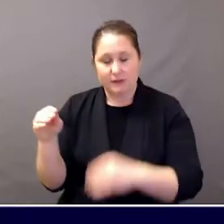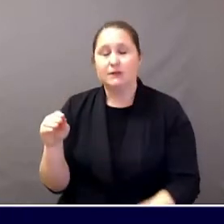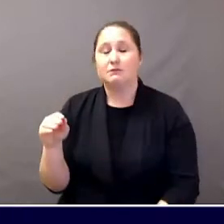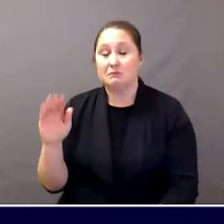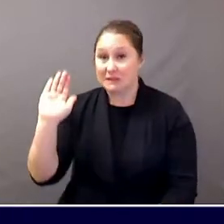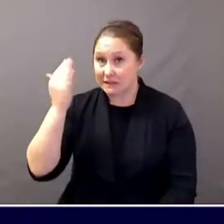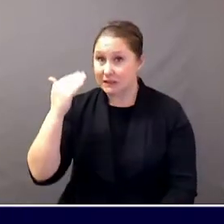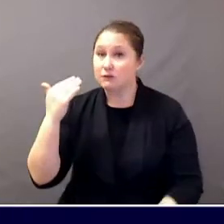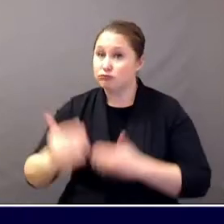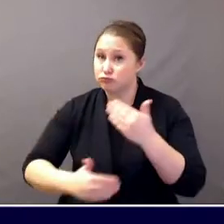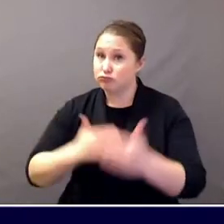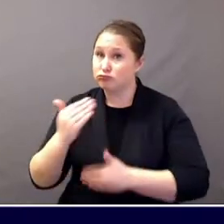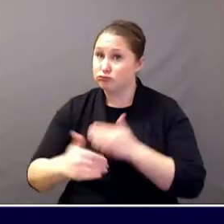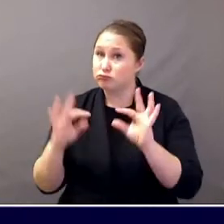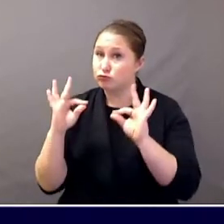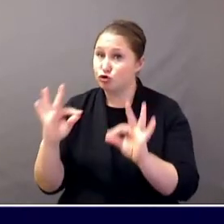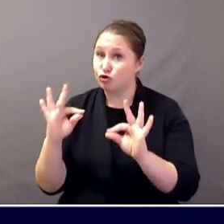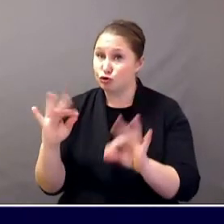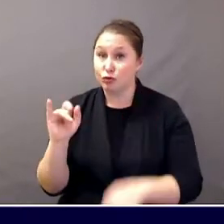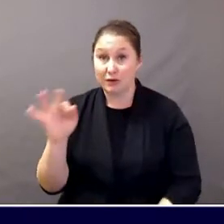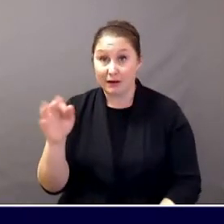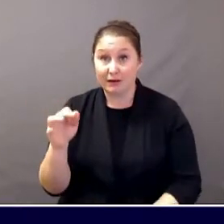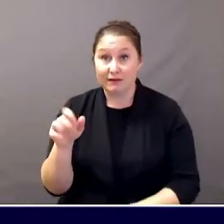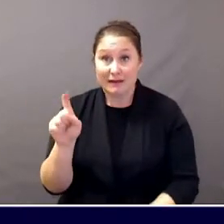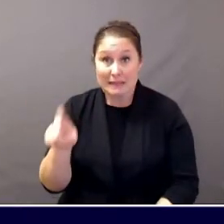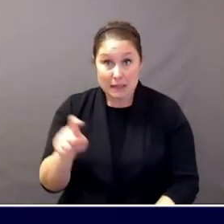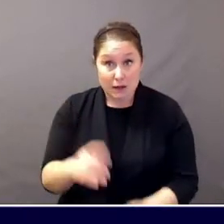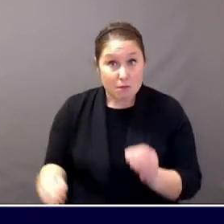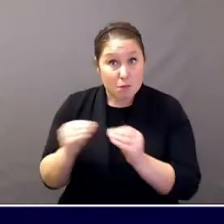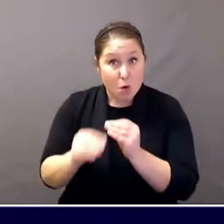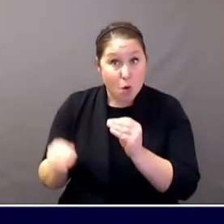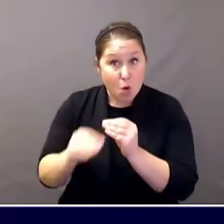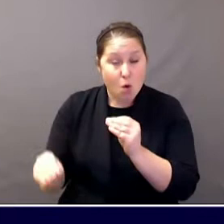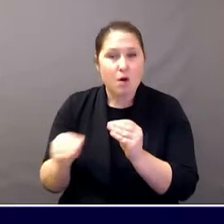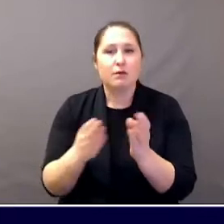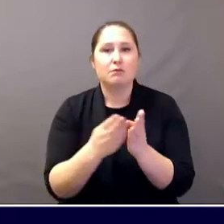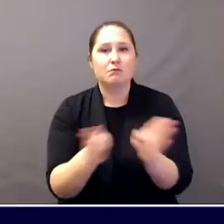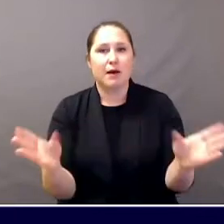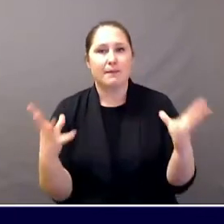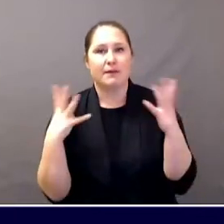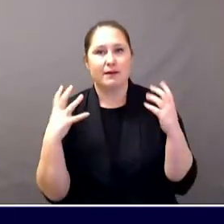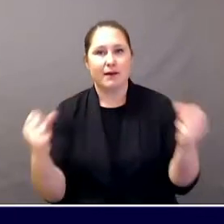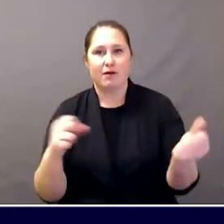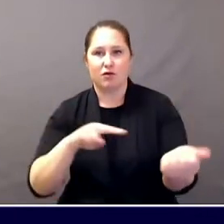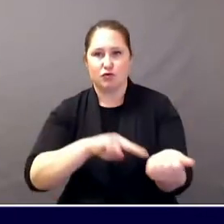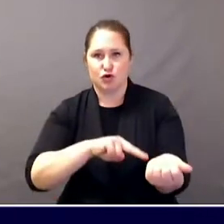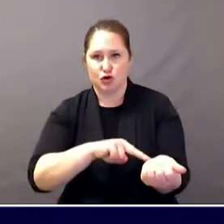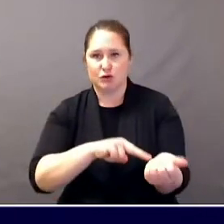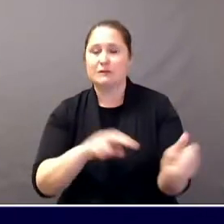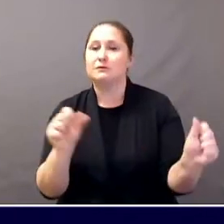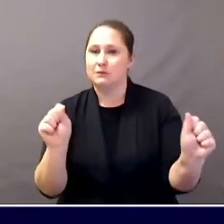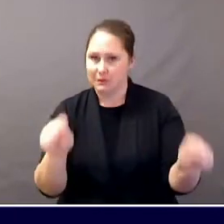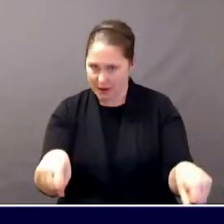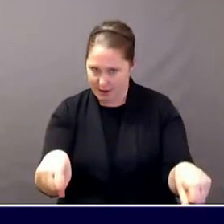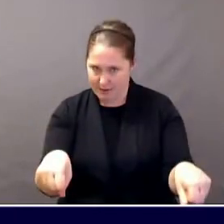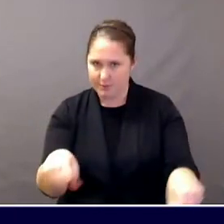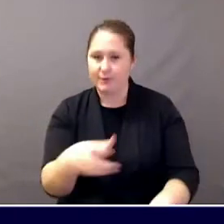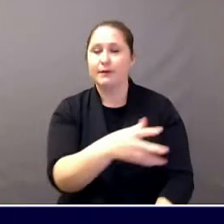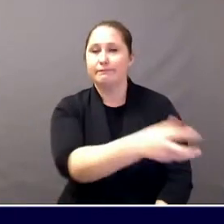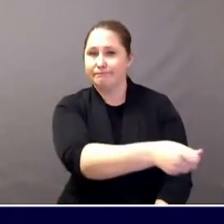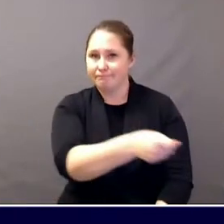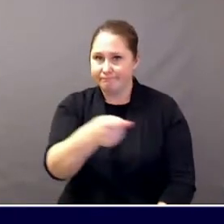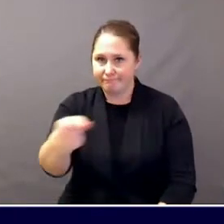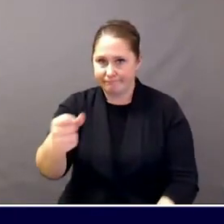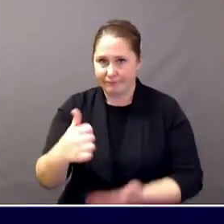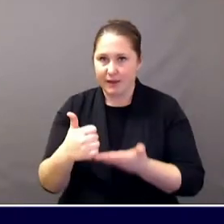ourselves continuing to have these kind of gaps, we do have our public health nurses who are capable and able to help vaccinate